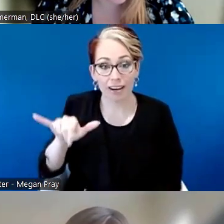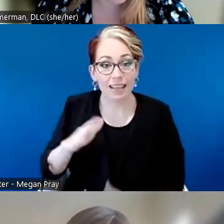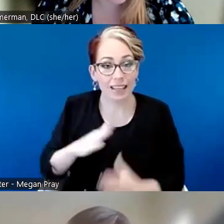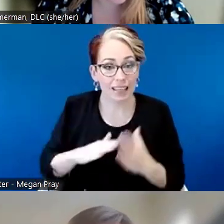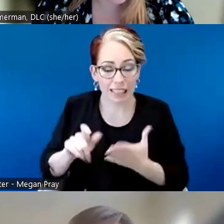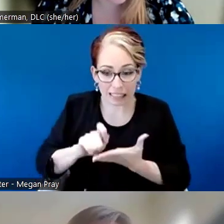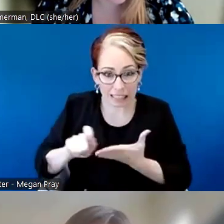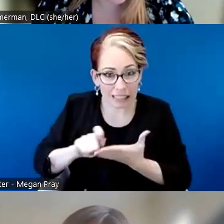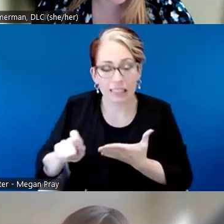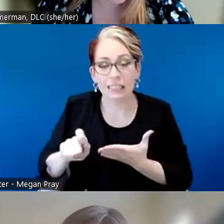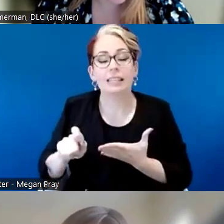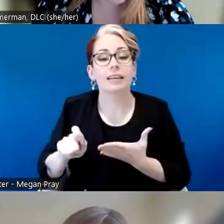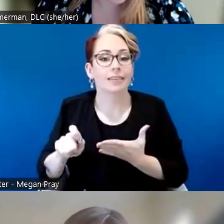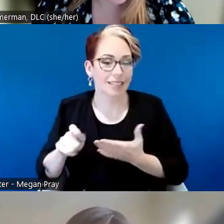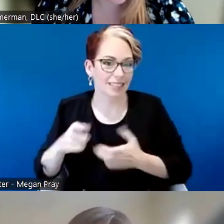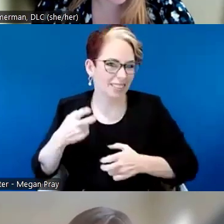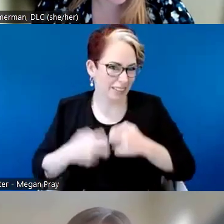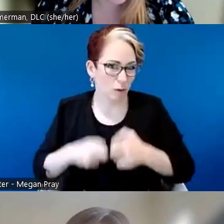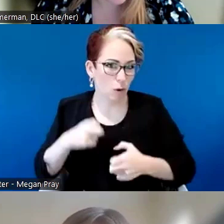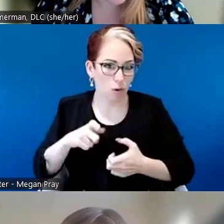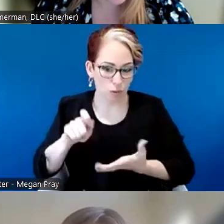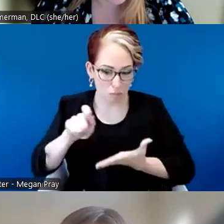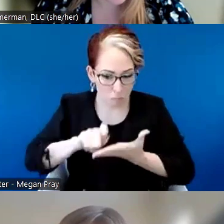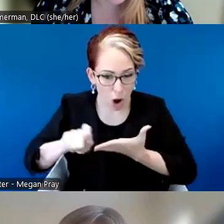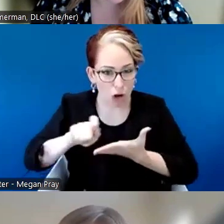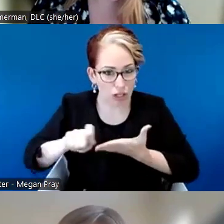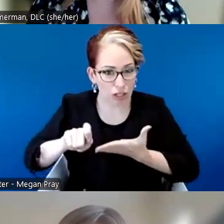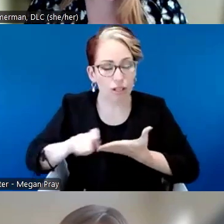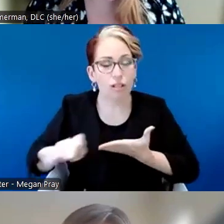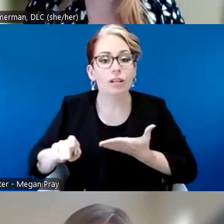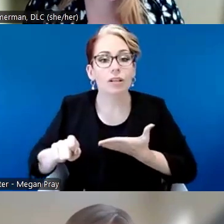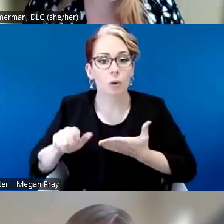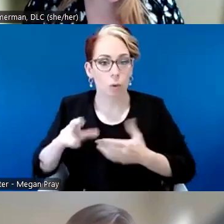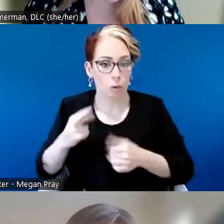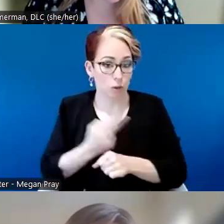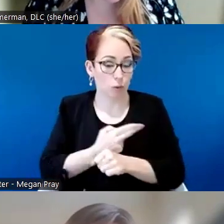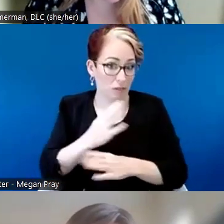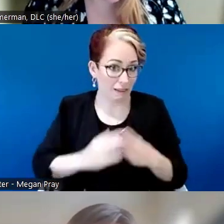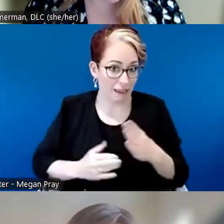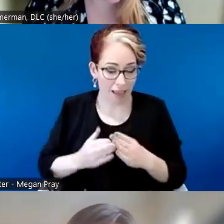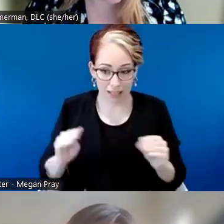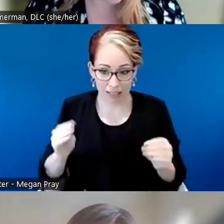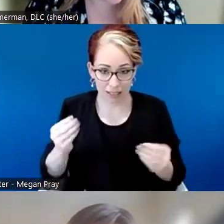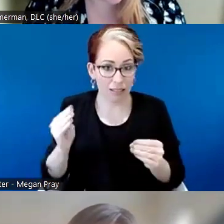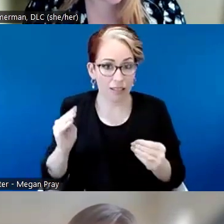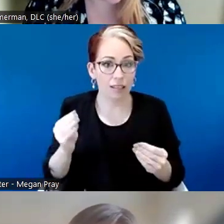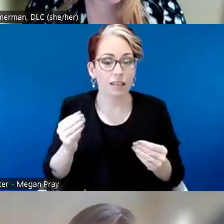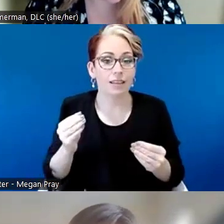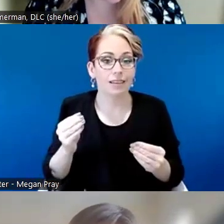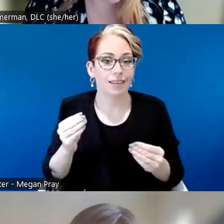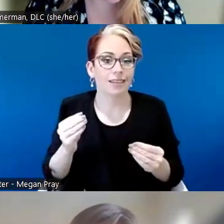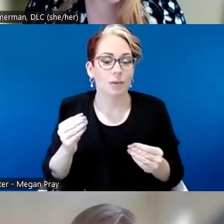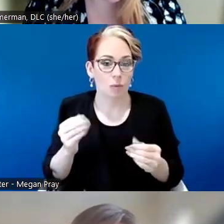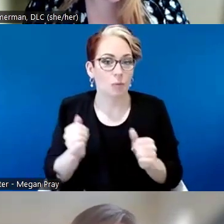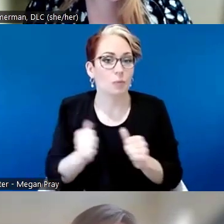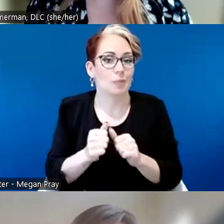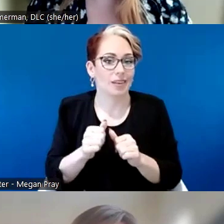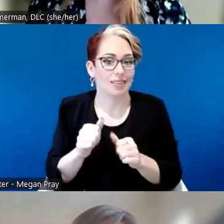to mark a ballot or otherwise handle a ballot that's in standard print paper